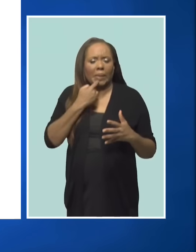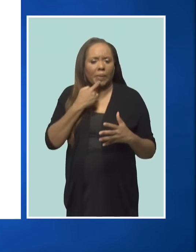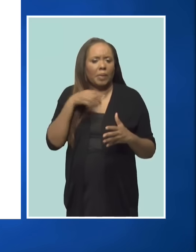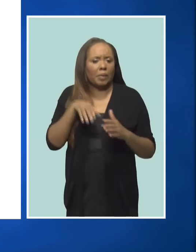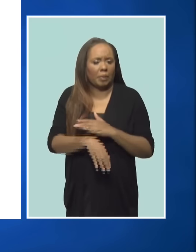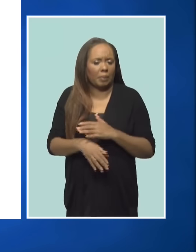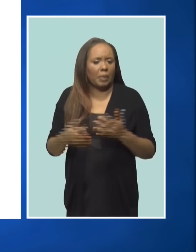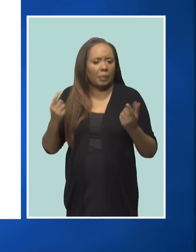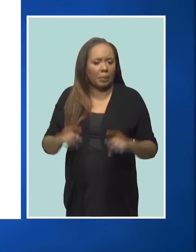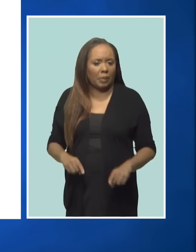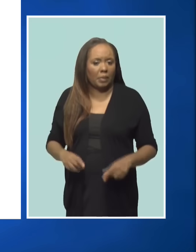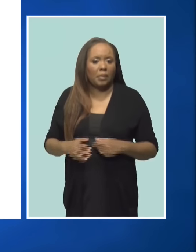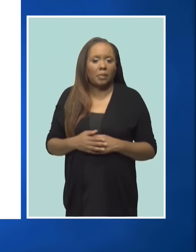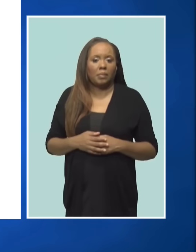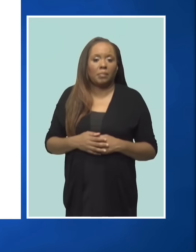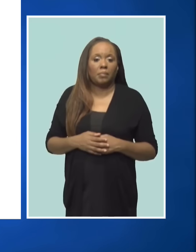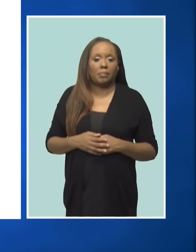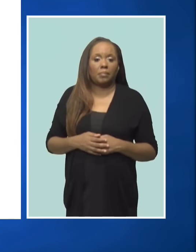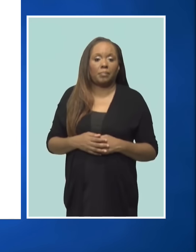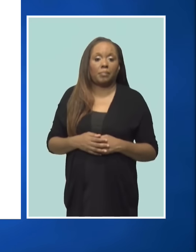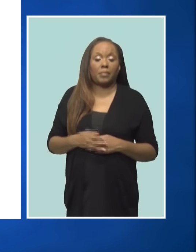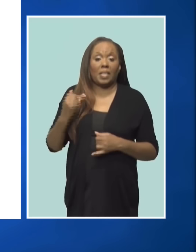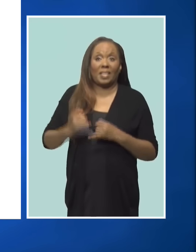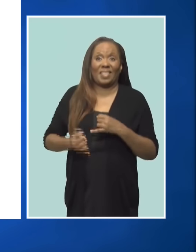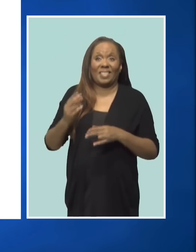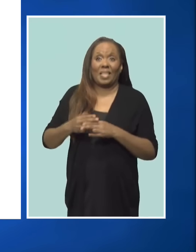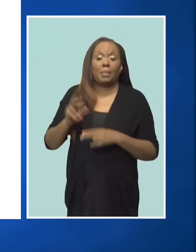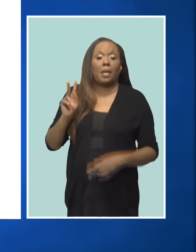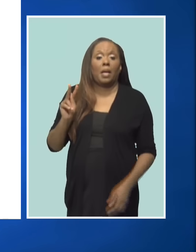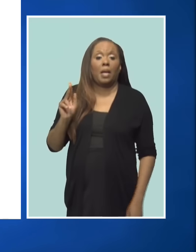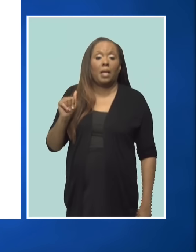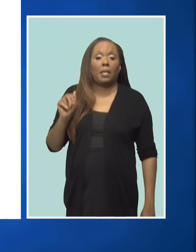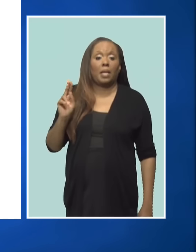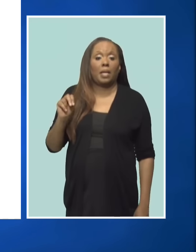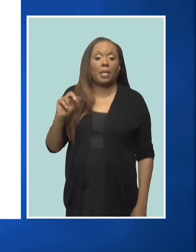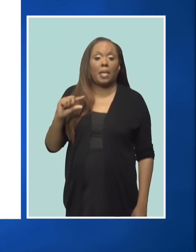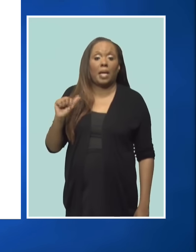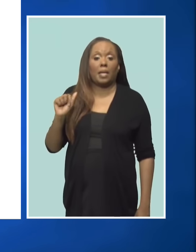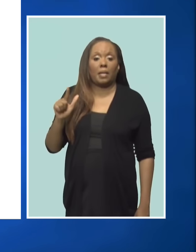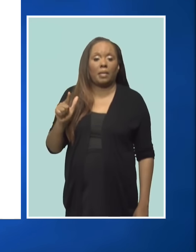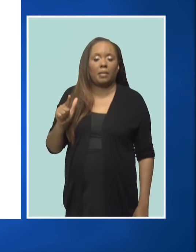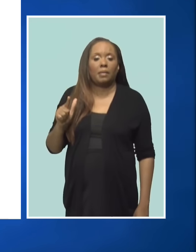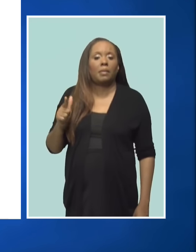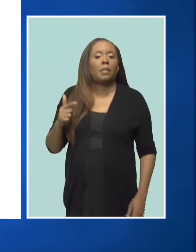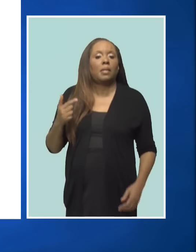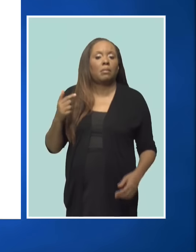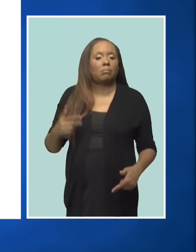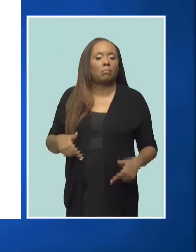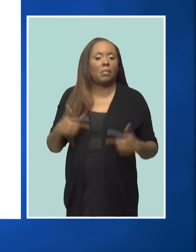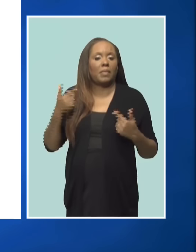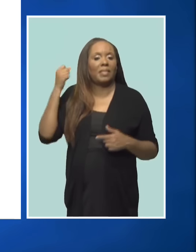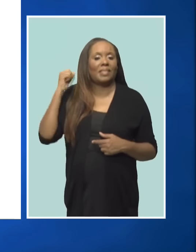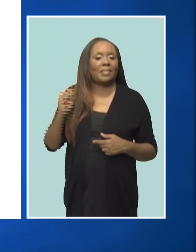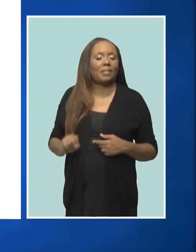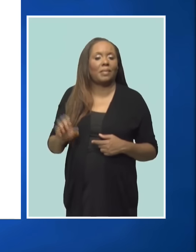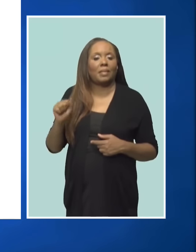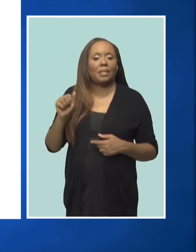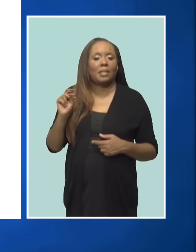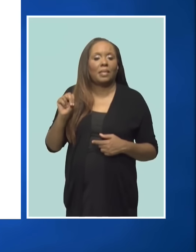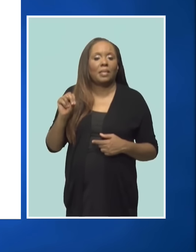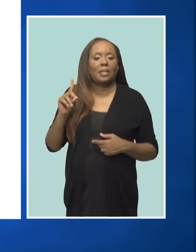criminal matters. Kangal, whose last known address is McLean Gap, Silver Sands, Christchurch, is approximately 5 feet 10 inches